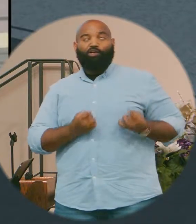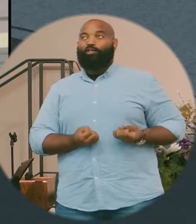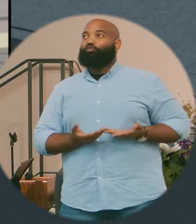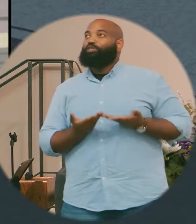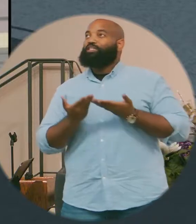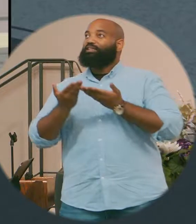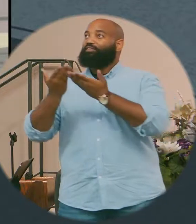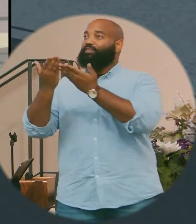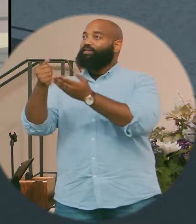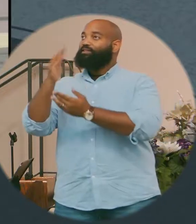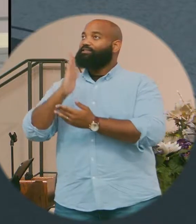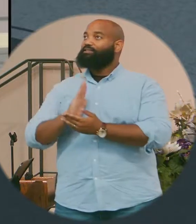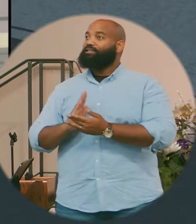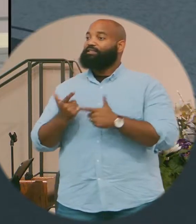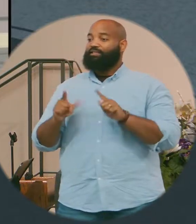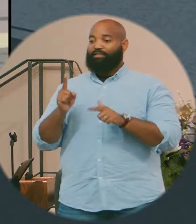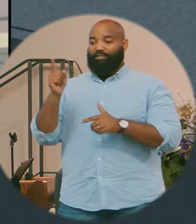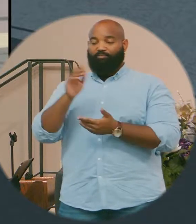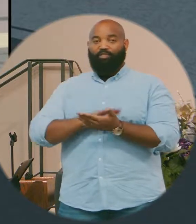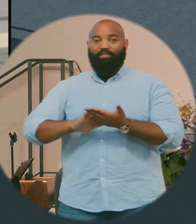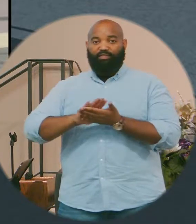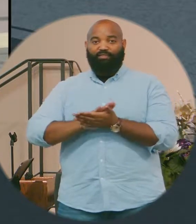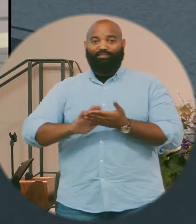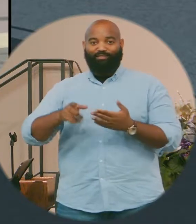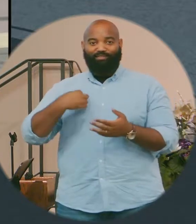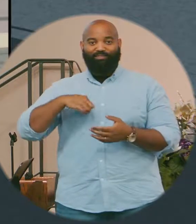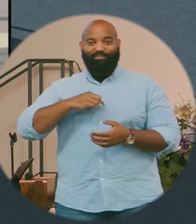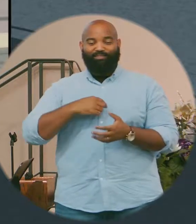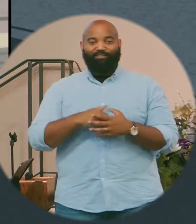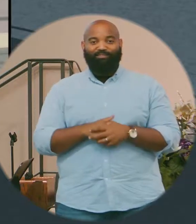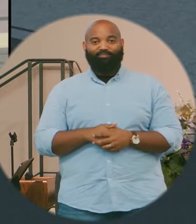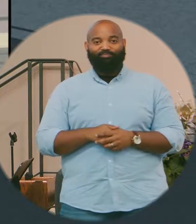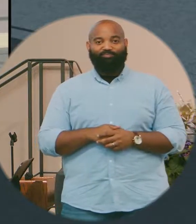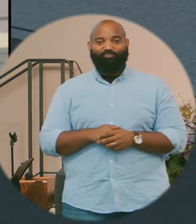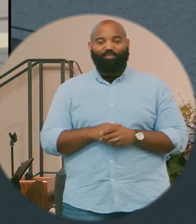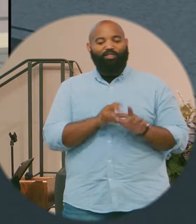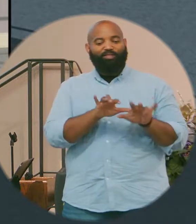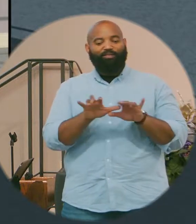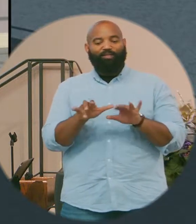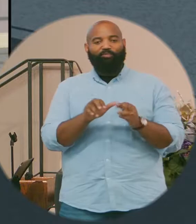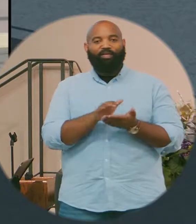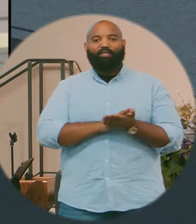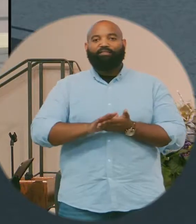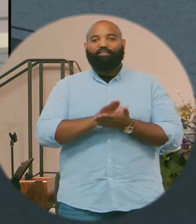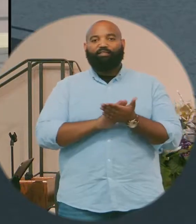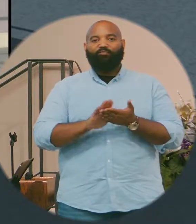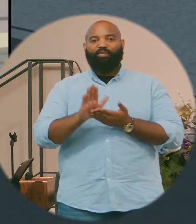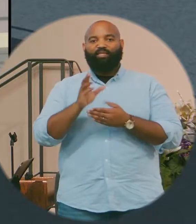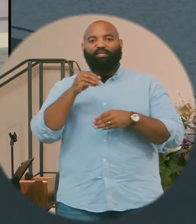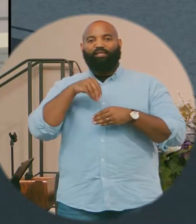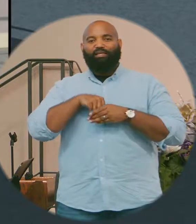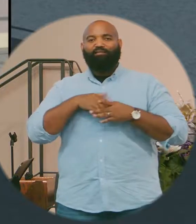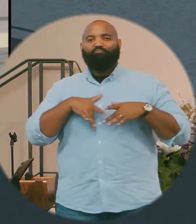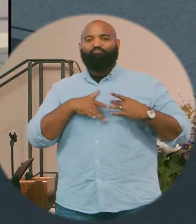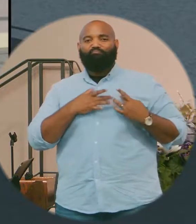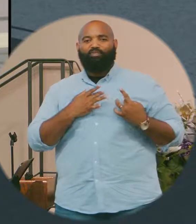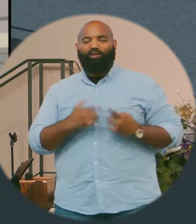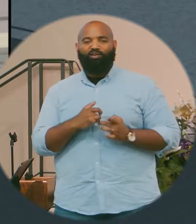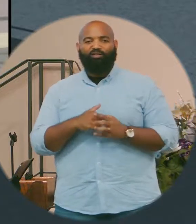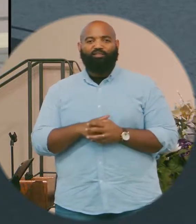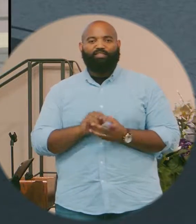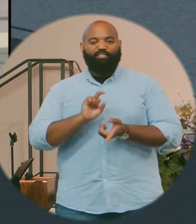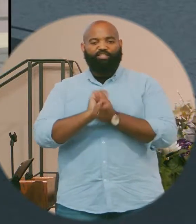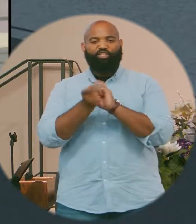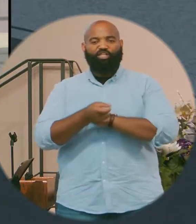to cleanse us from the inside out. Come on, put that in your chat. Cleanse me from the inside out, Lord. Put it in. Cleanse me